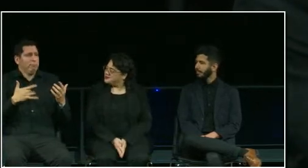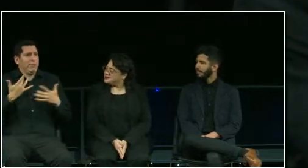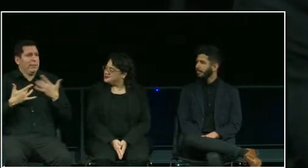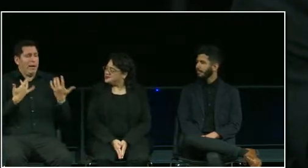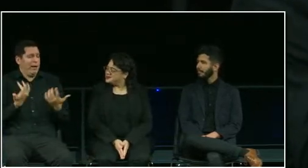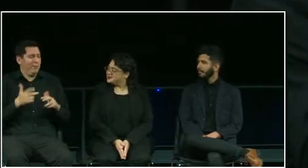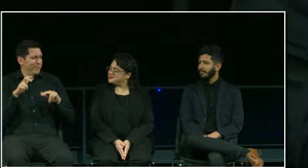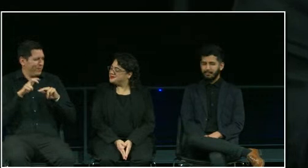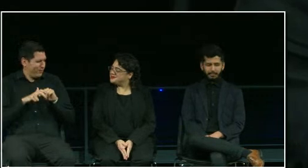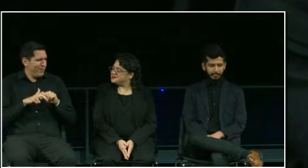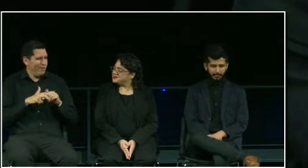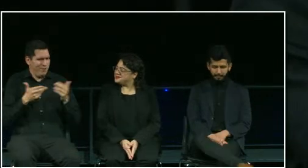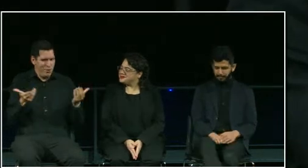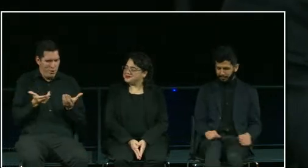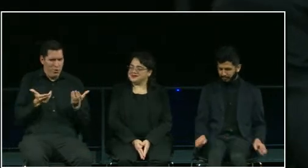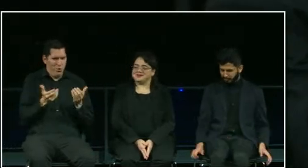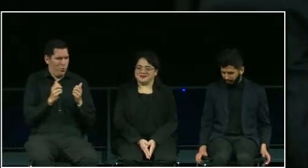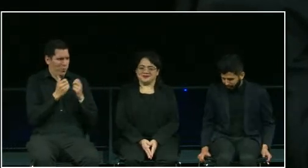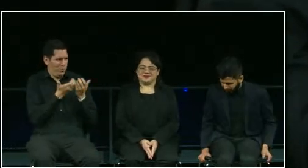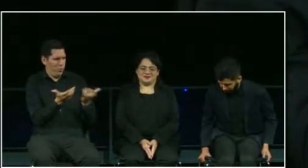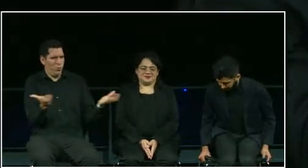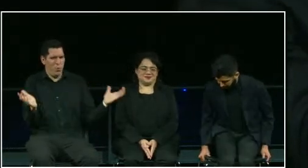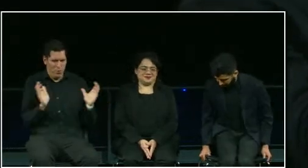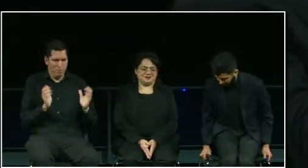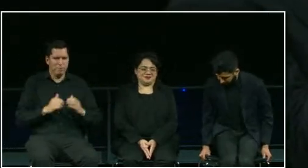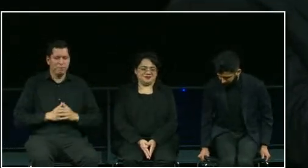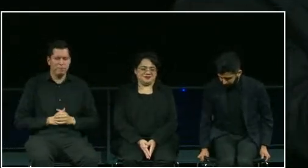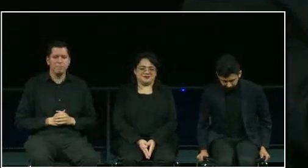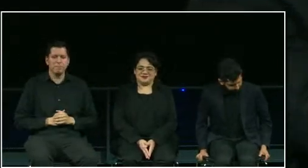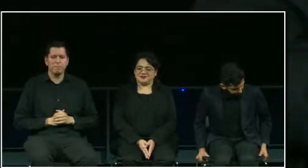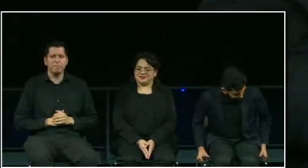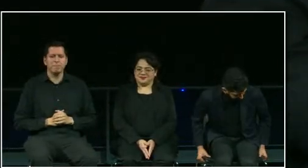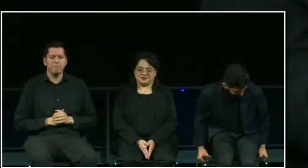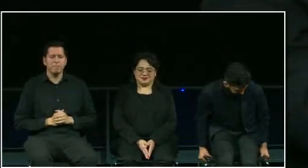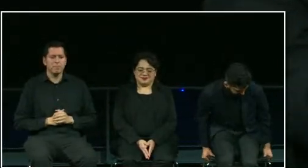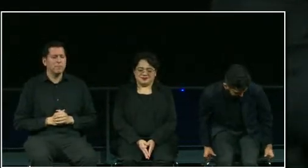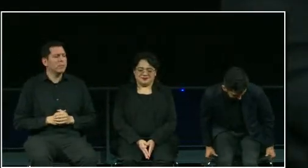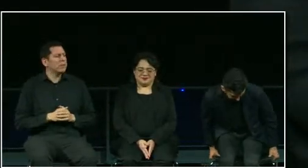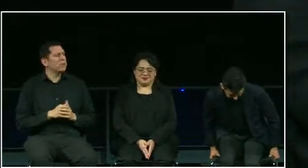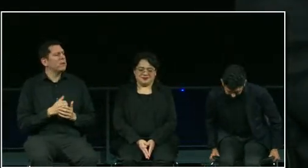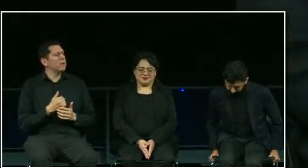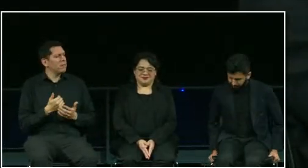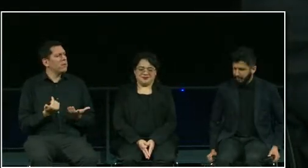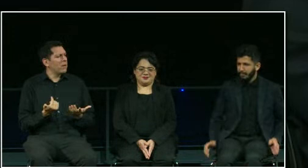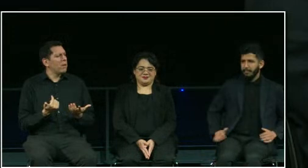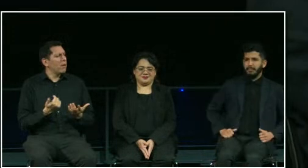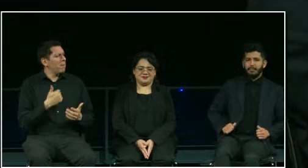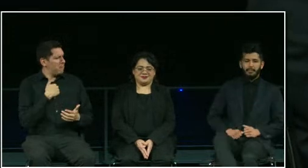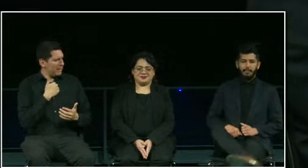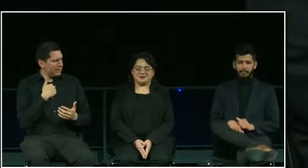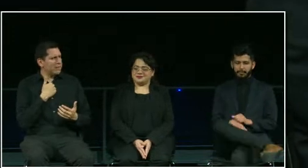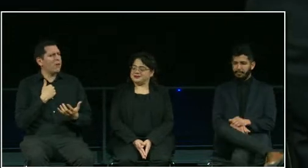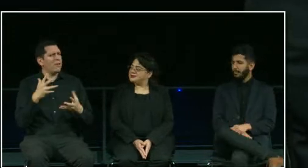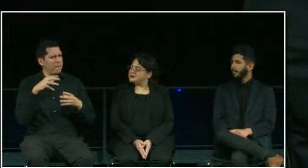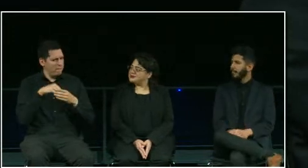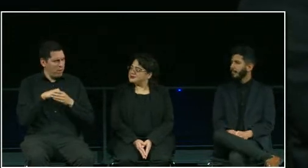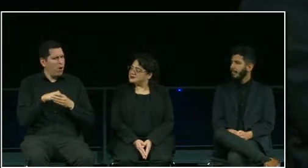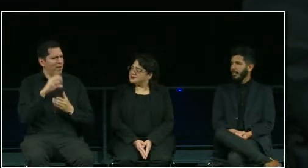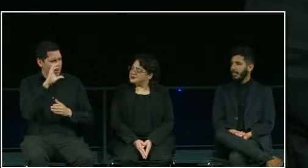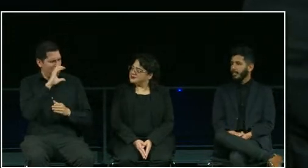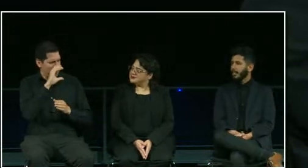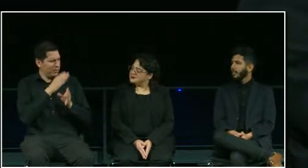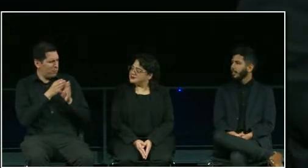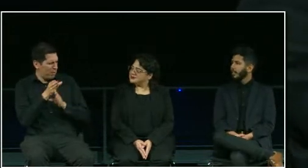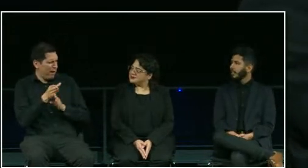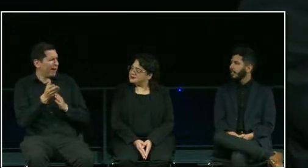sitting here in this seat right now. And as a person who's been in the animation racket for a minute, I know